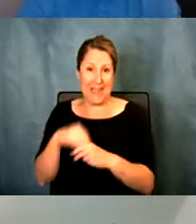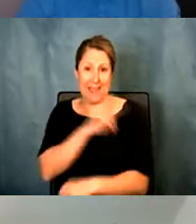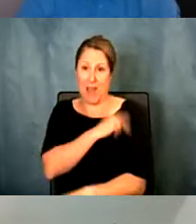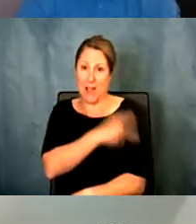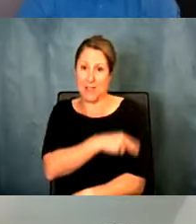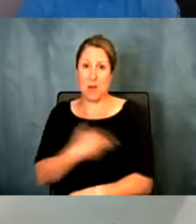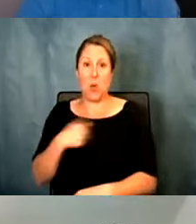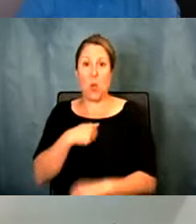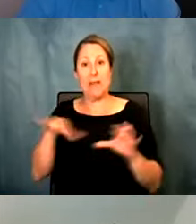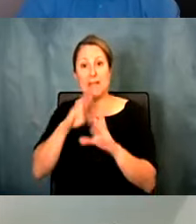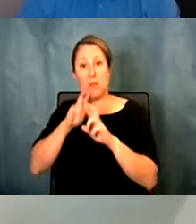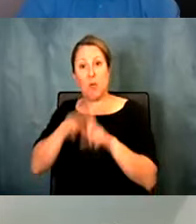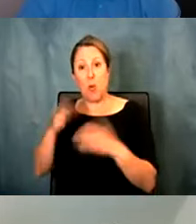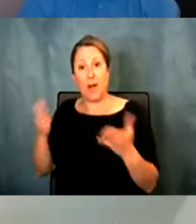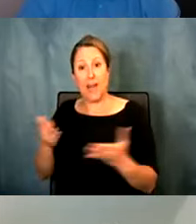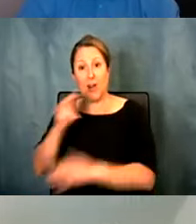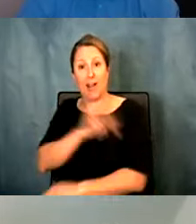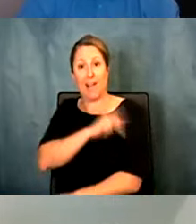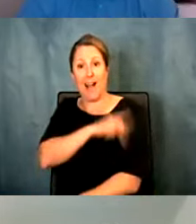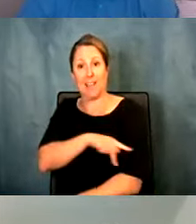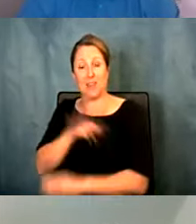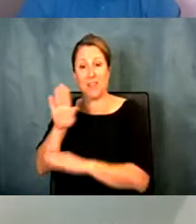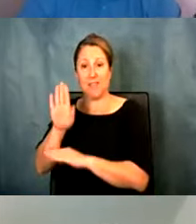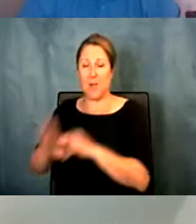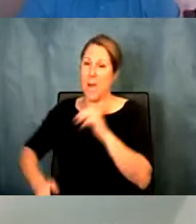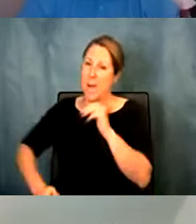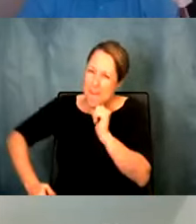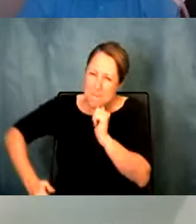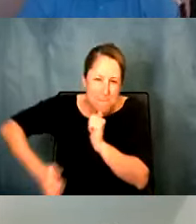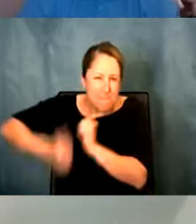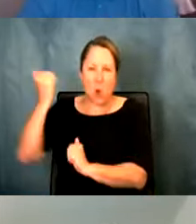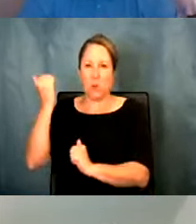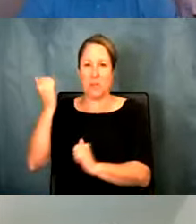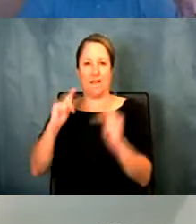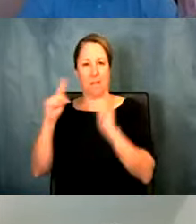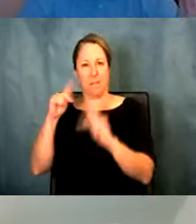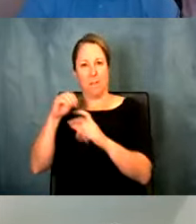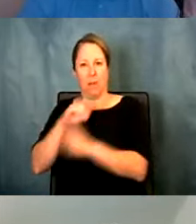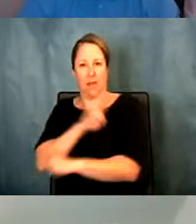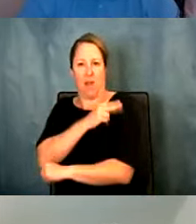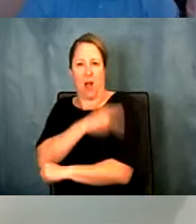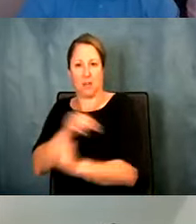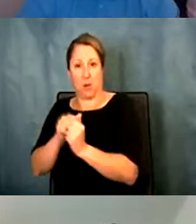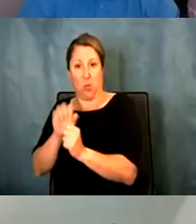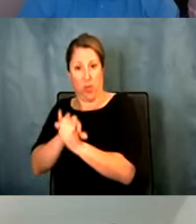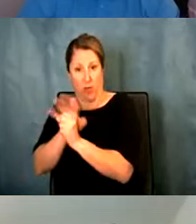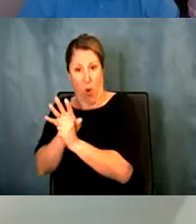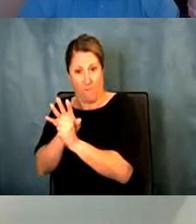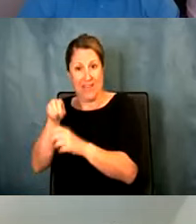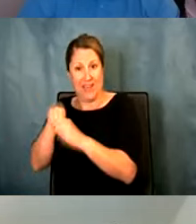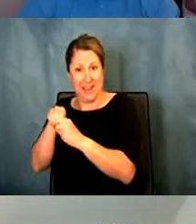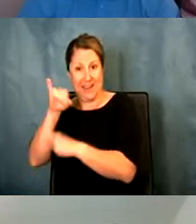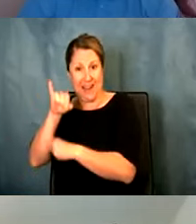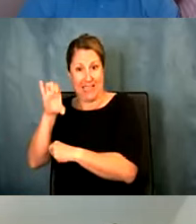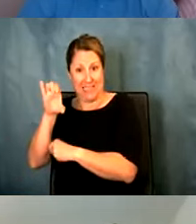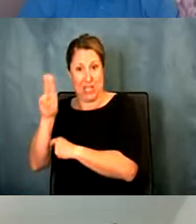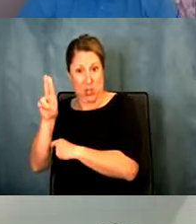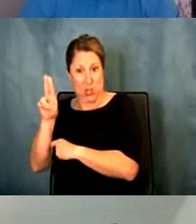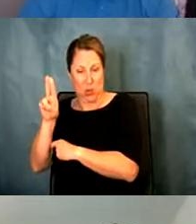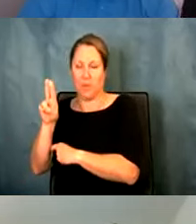at Kaiser just this afternoon. Overwhelmingly, the patients who are hospitalized and in our ICU units